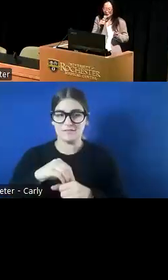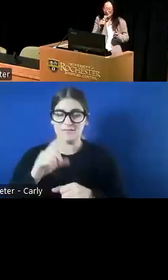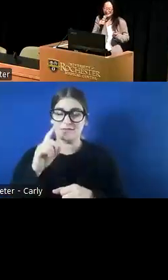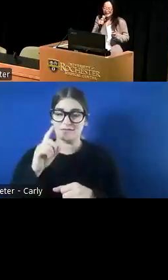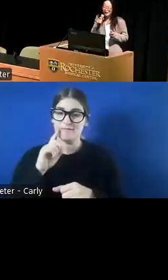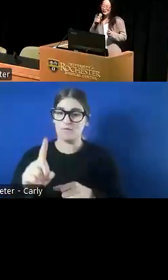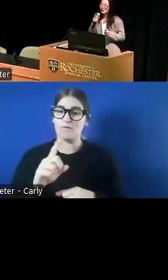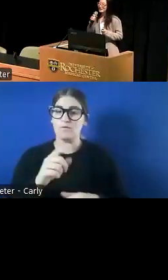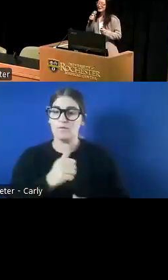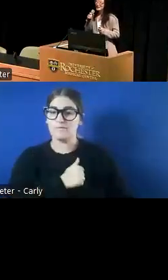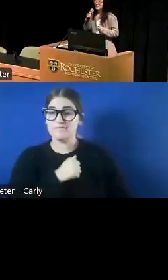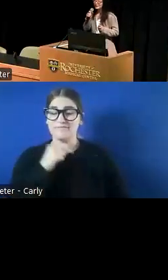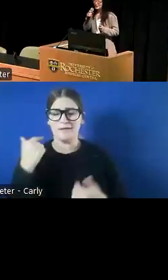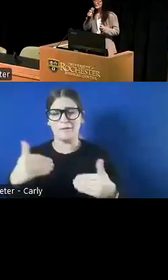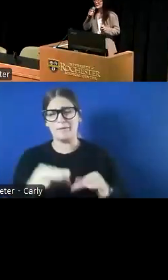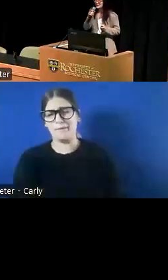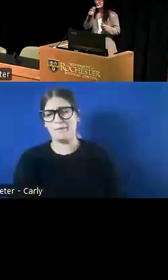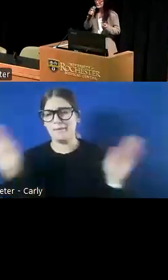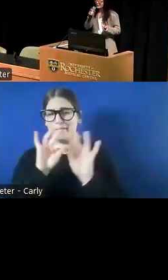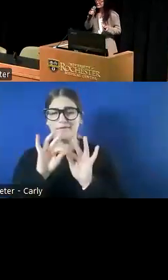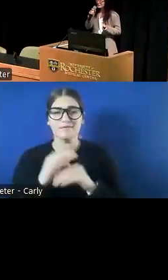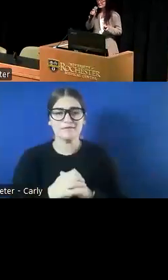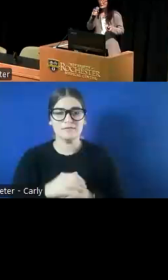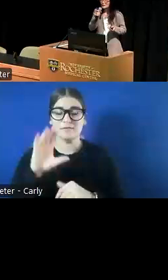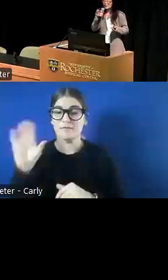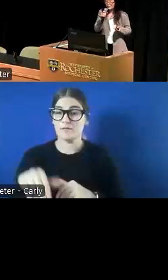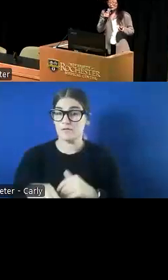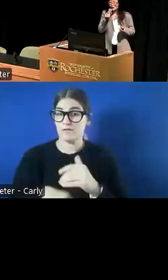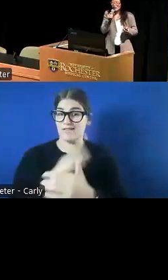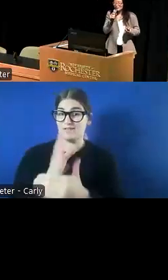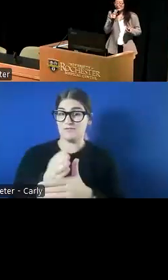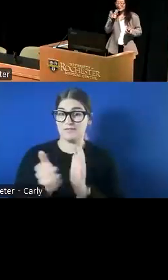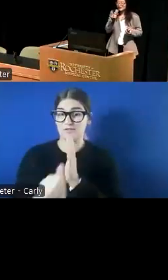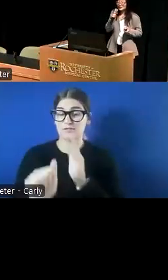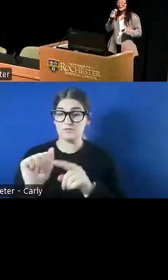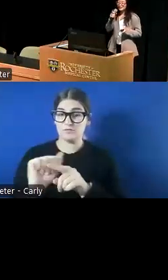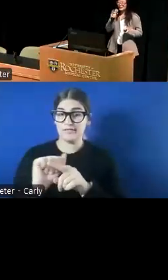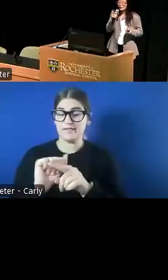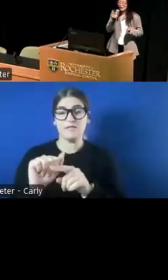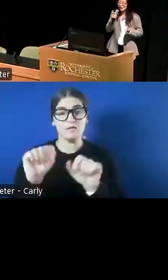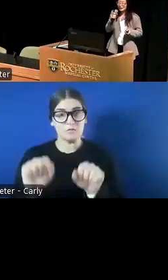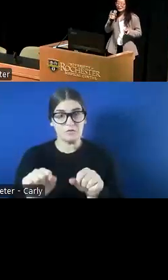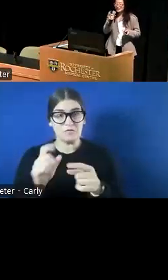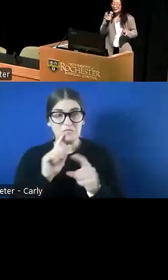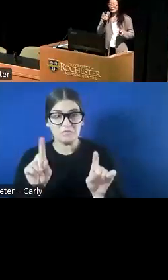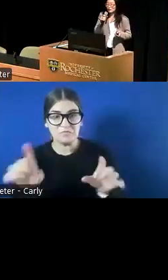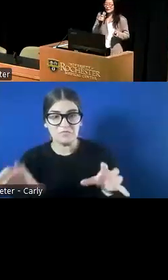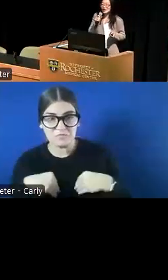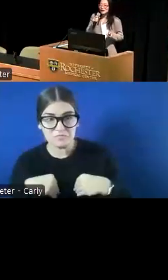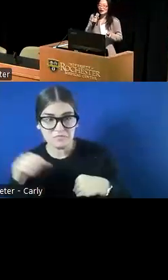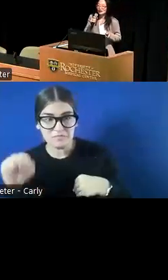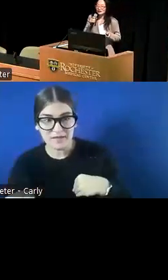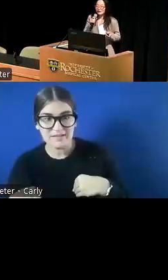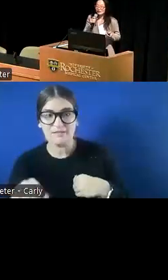super important. We know that chaplain's intervention skills training could be feasible, acceptable, and could